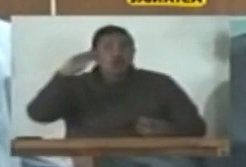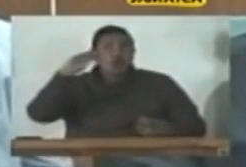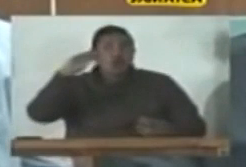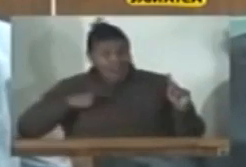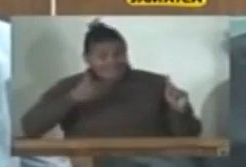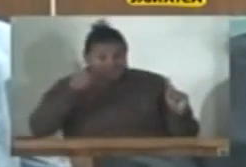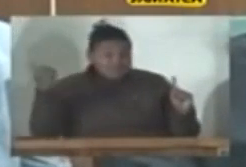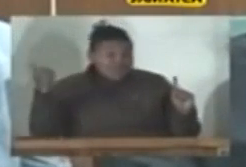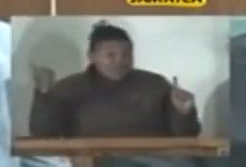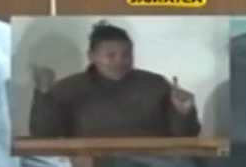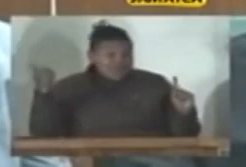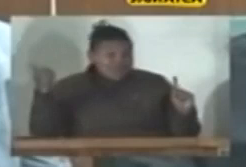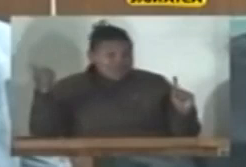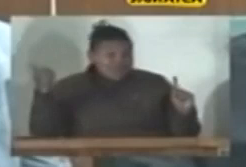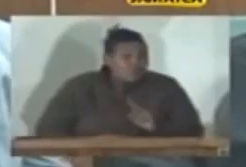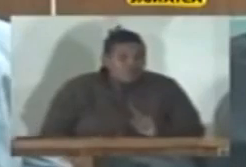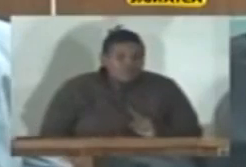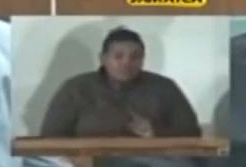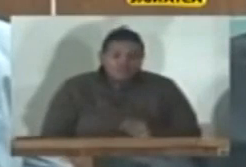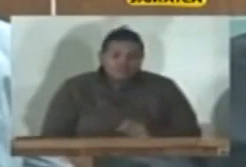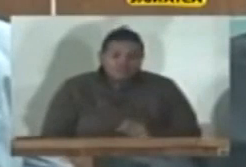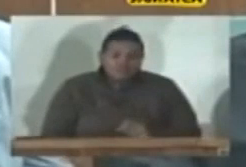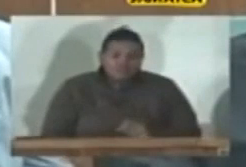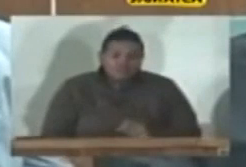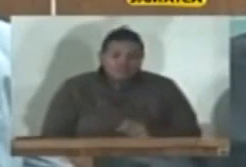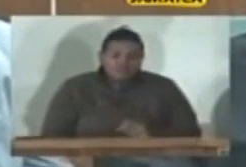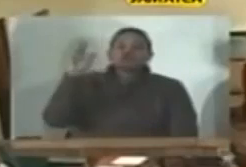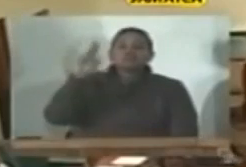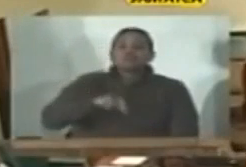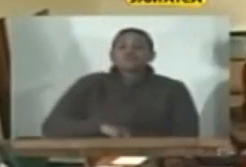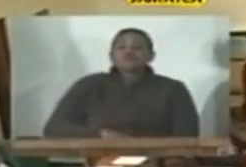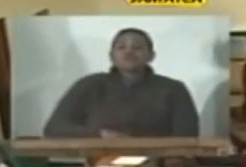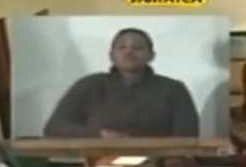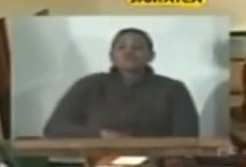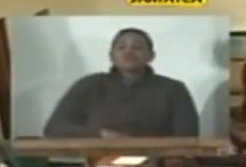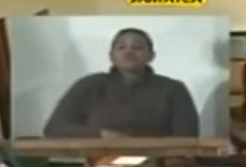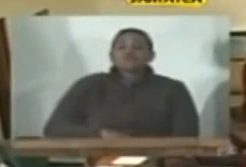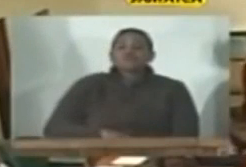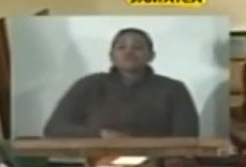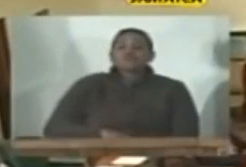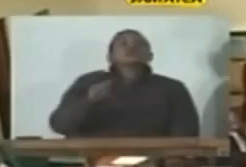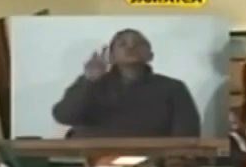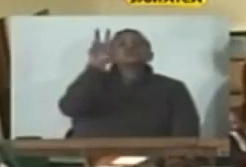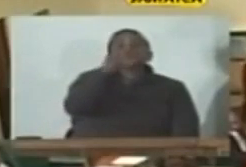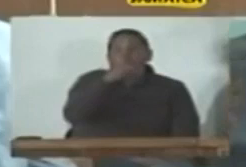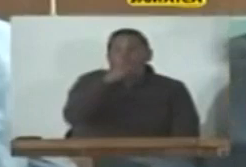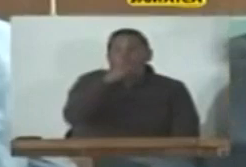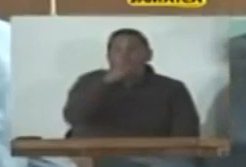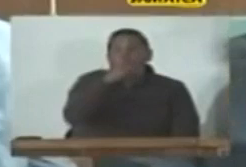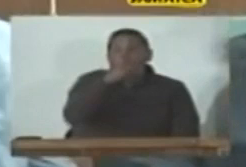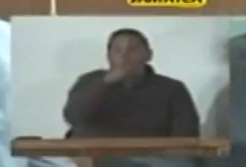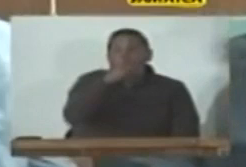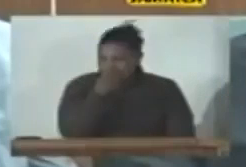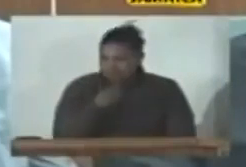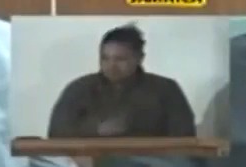is no. Taxpayers like Miss Maureen deserve better.